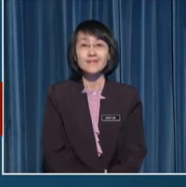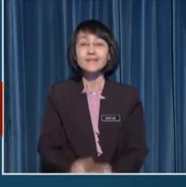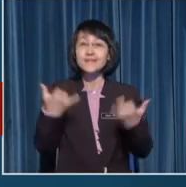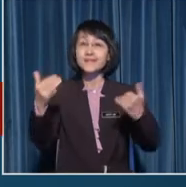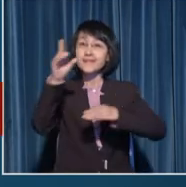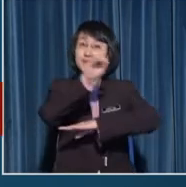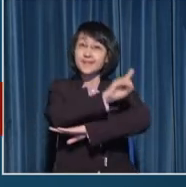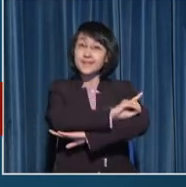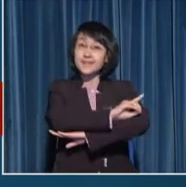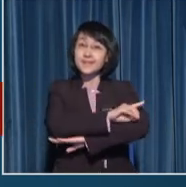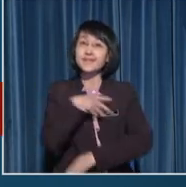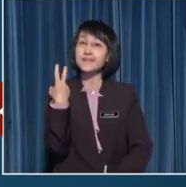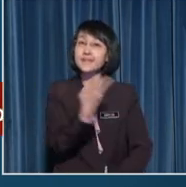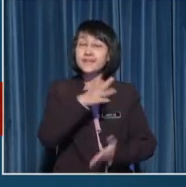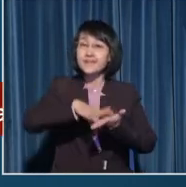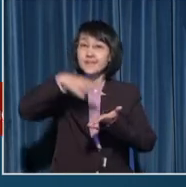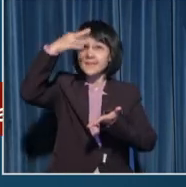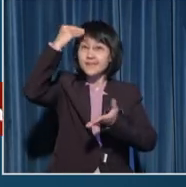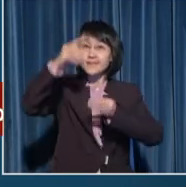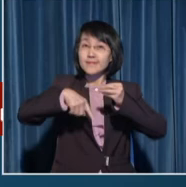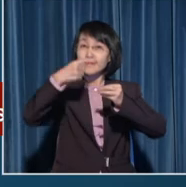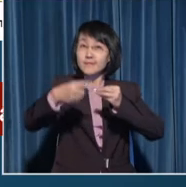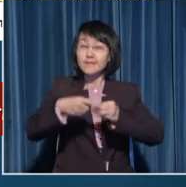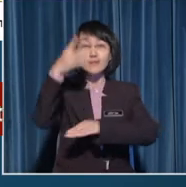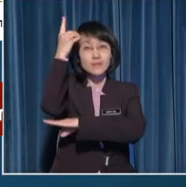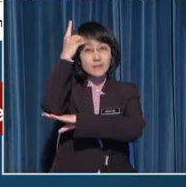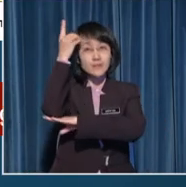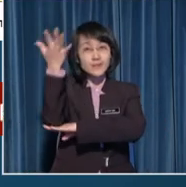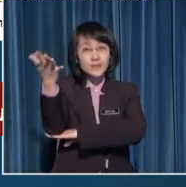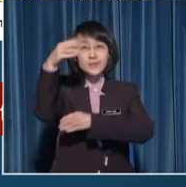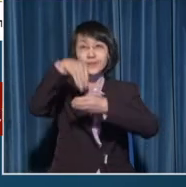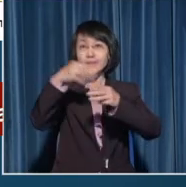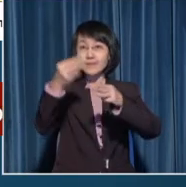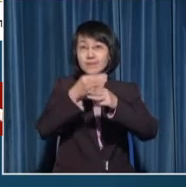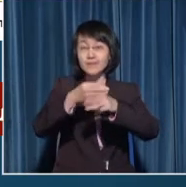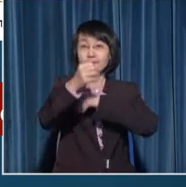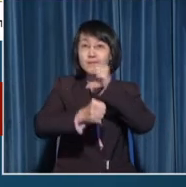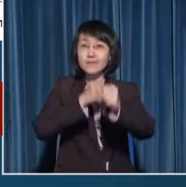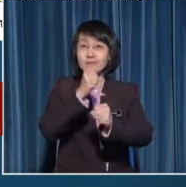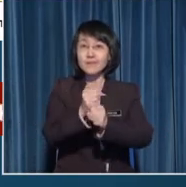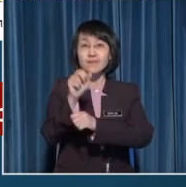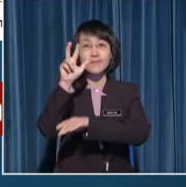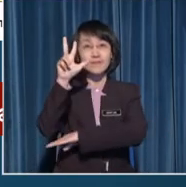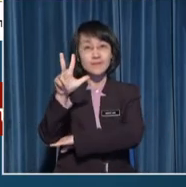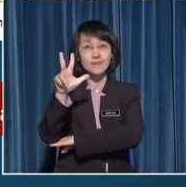Today, we are going to learn about data in mathematics year 3.